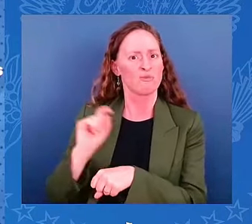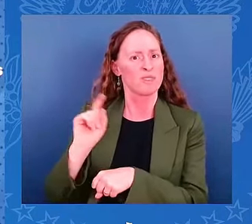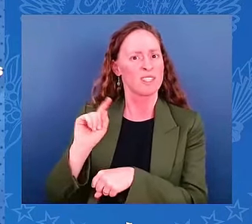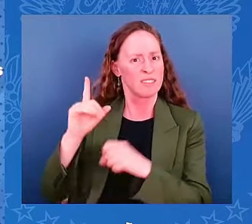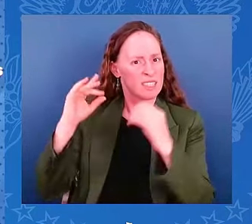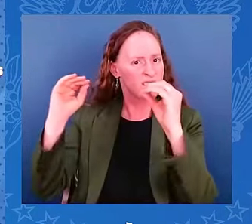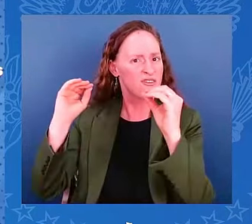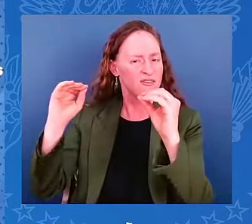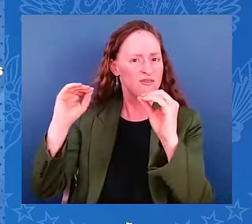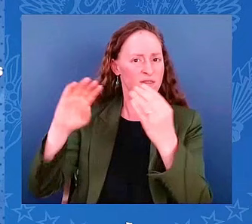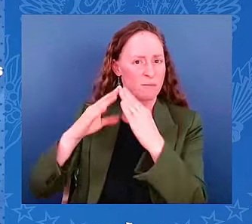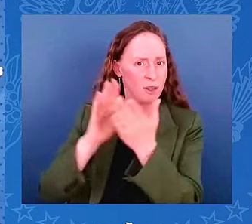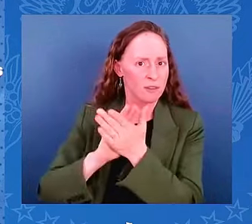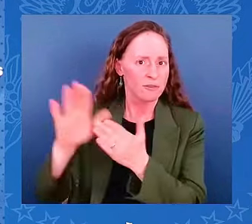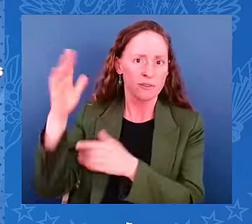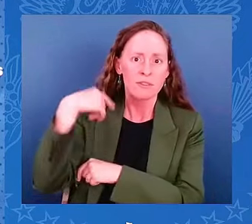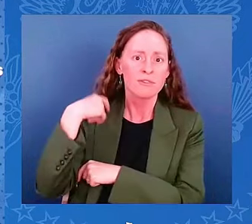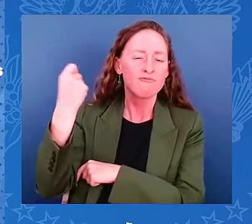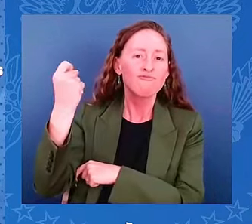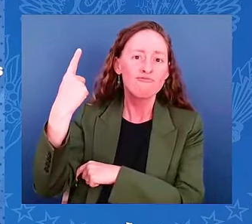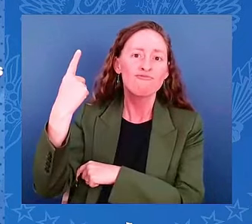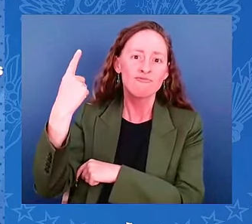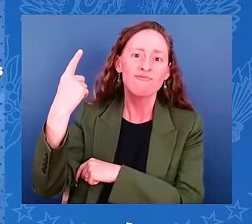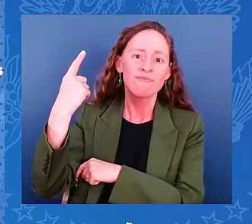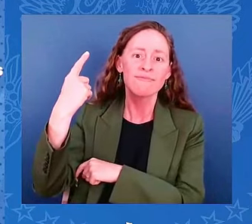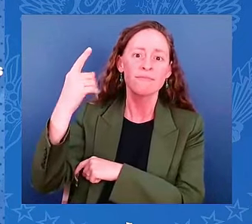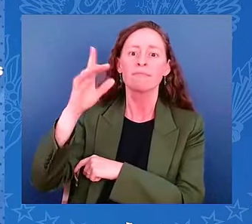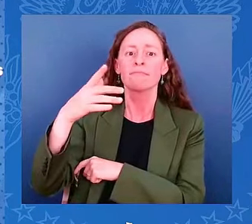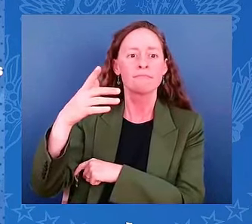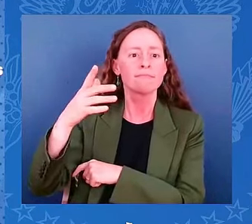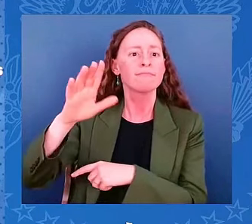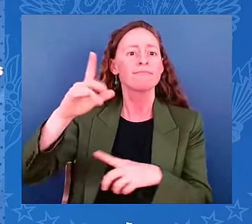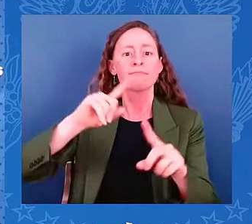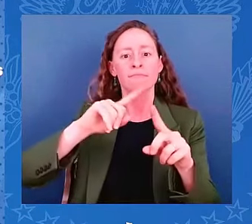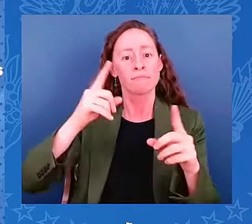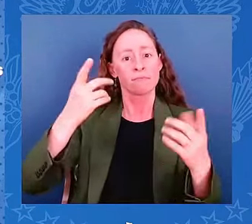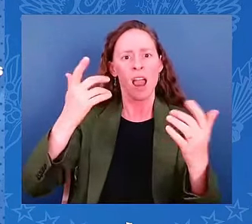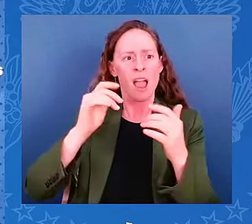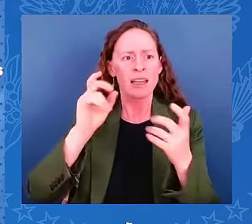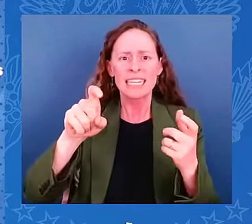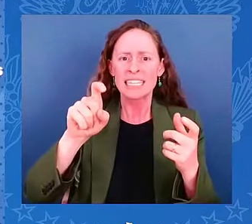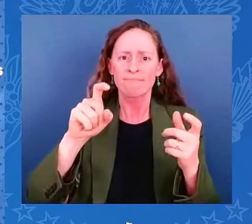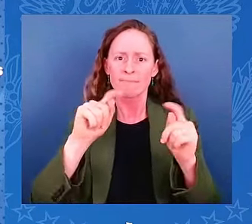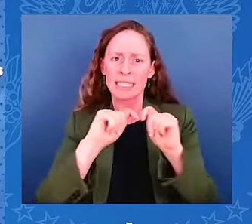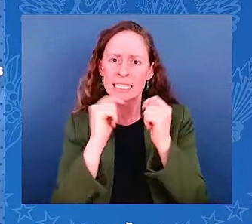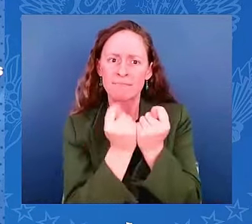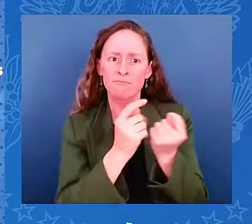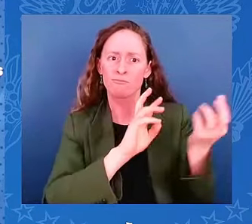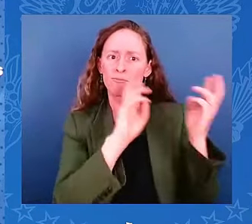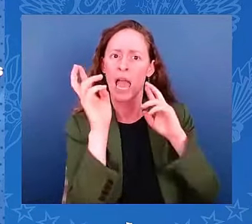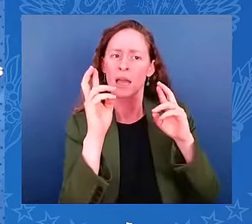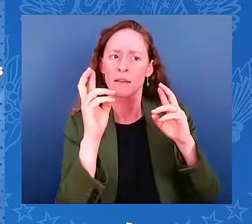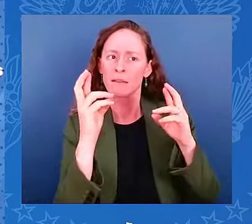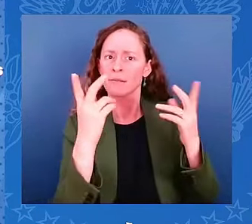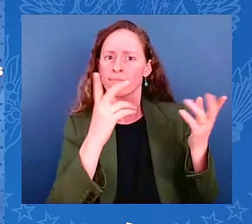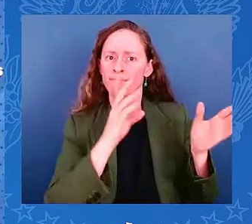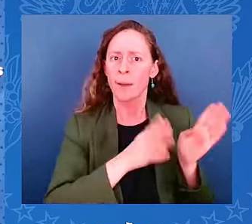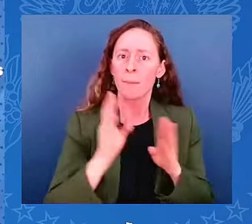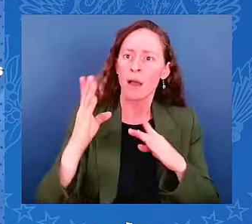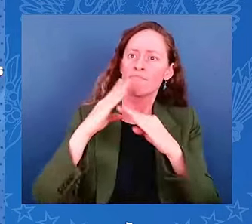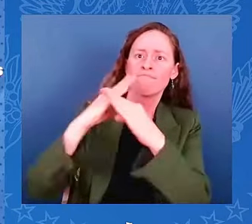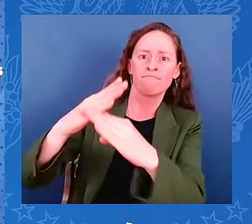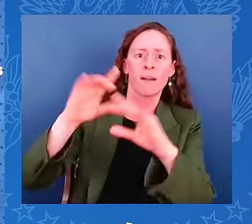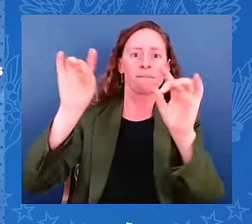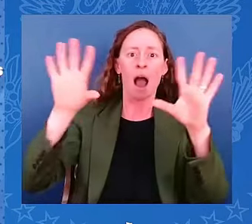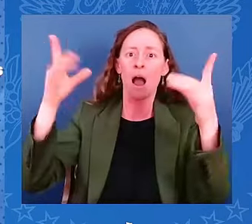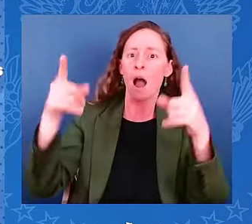As well as violent intervention teams. Folks, look. Third, the Act invests over $1 billion, the largest one-time investment ever, in